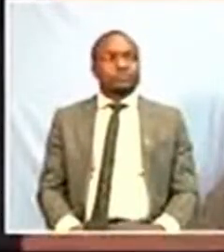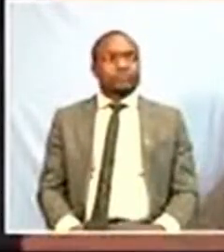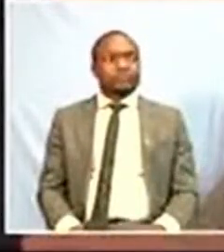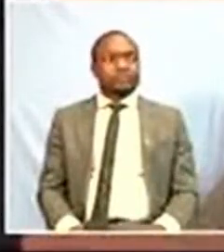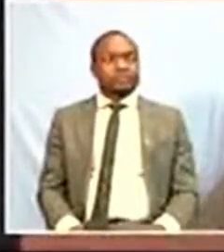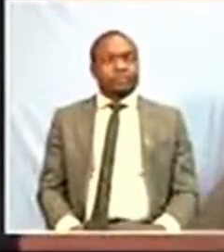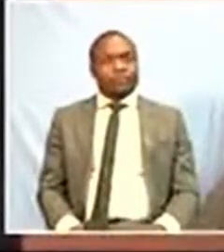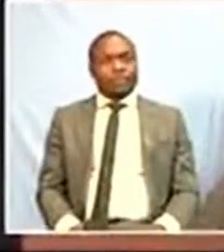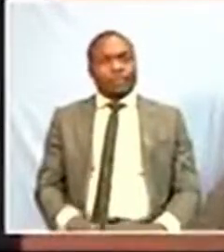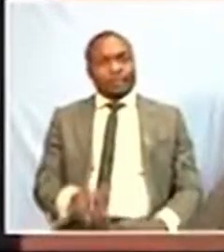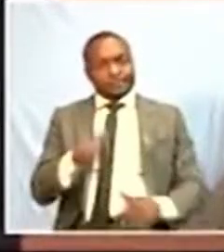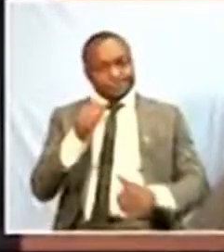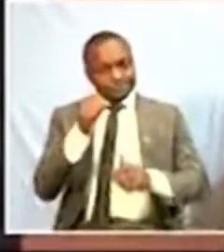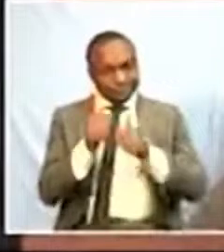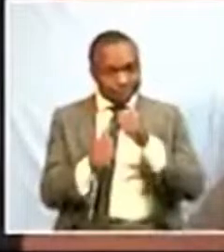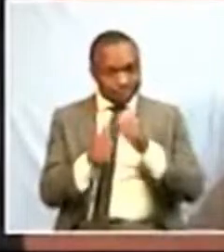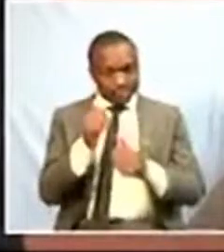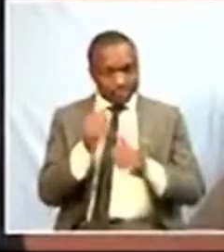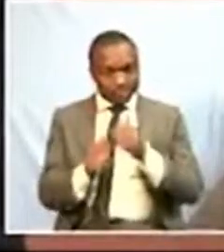which is